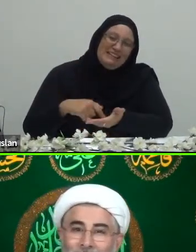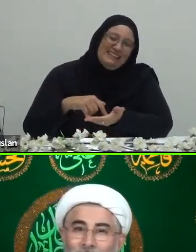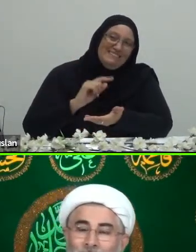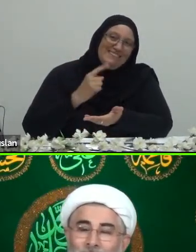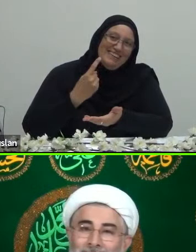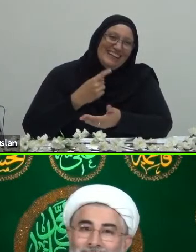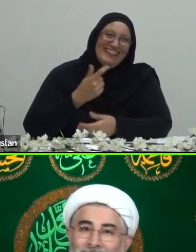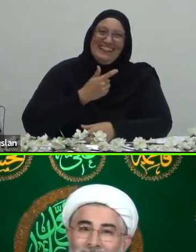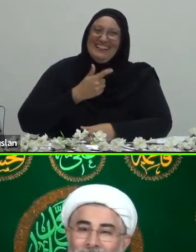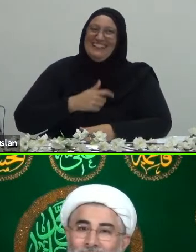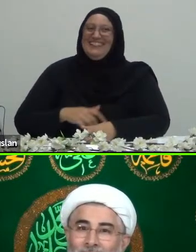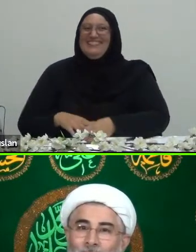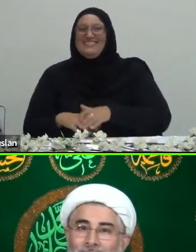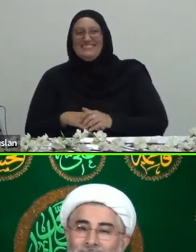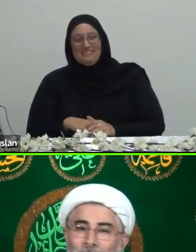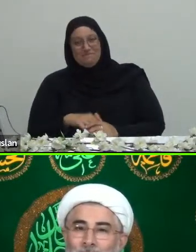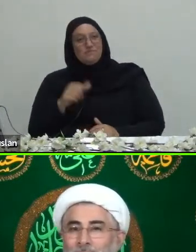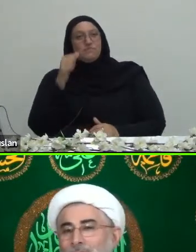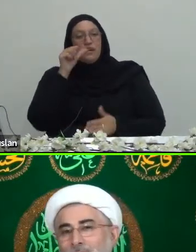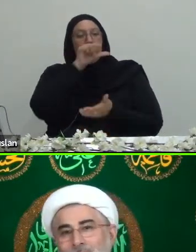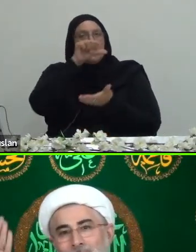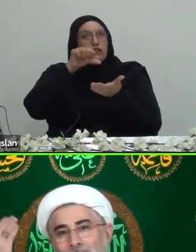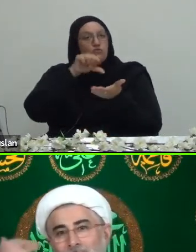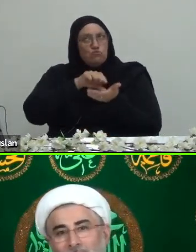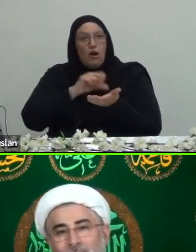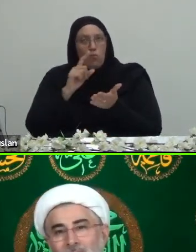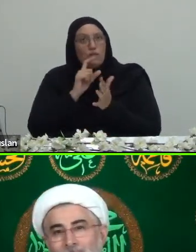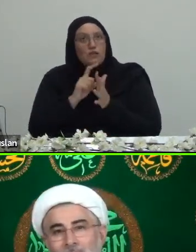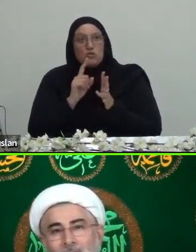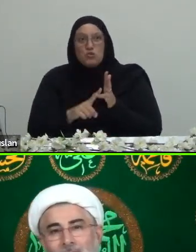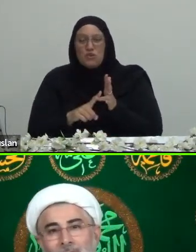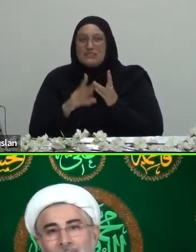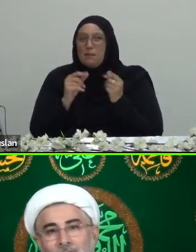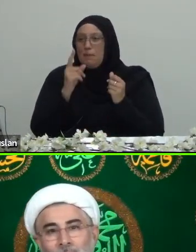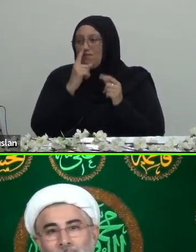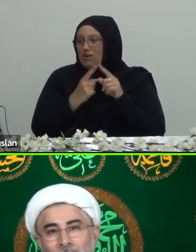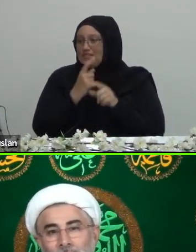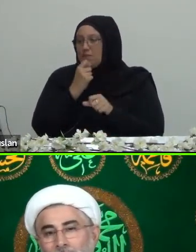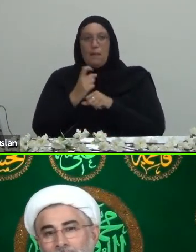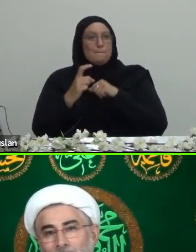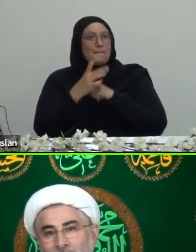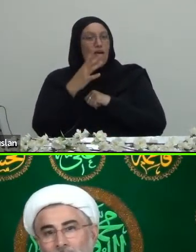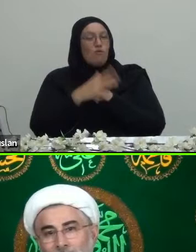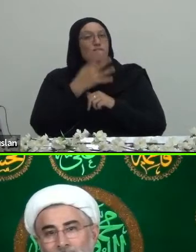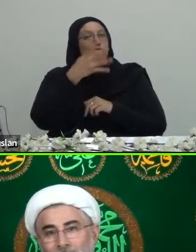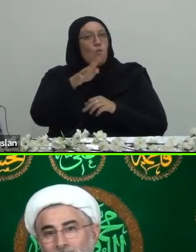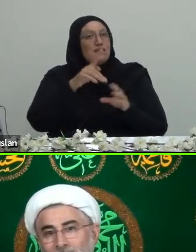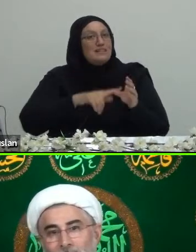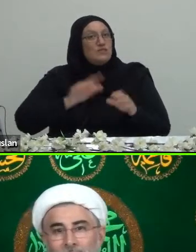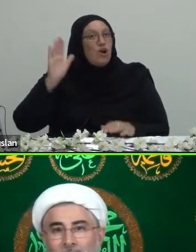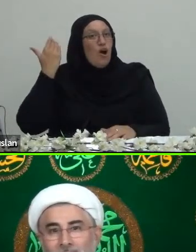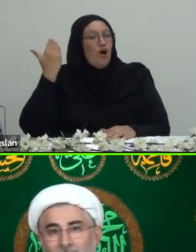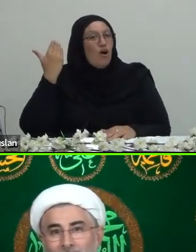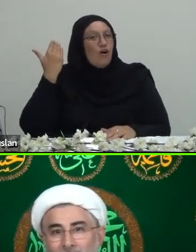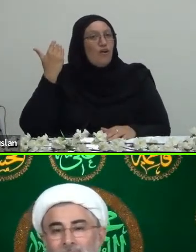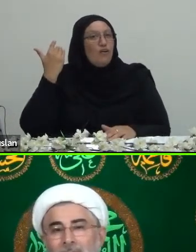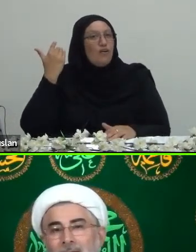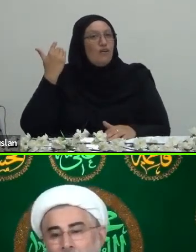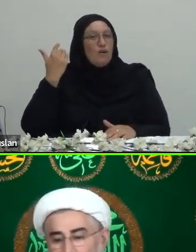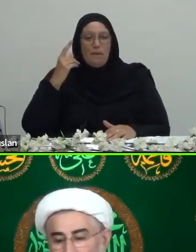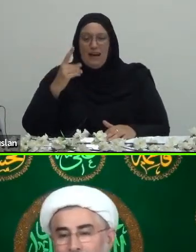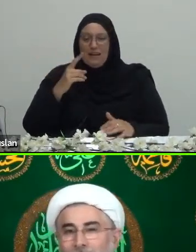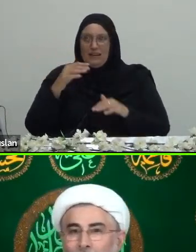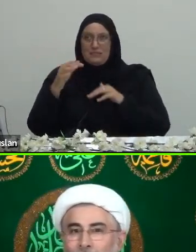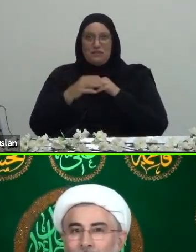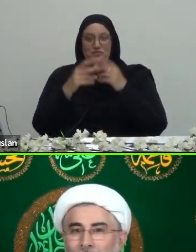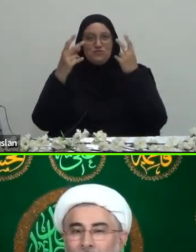And you know that in Iran, what they do, because some people, for example, got married 40 years ago, and before he dies, 40 years have passed.